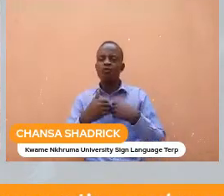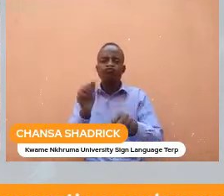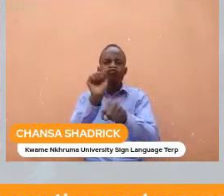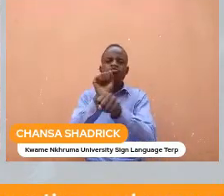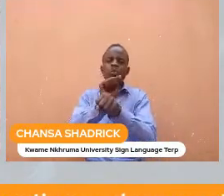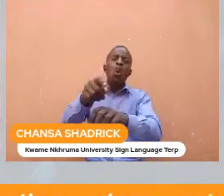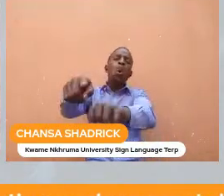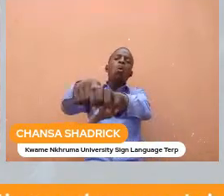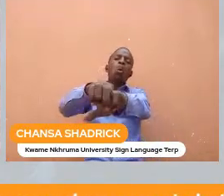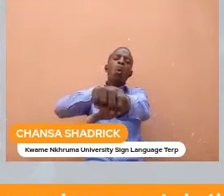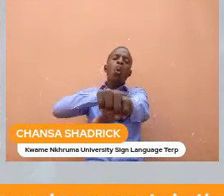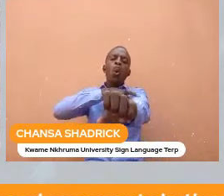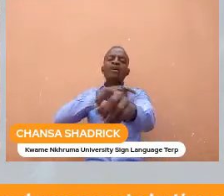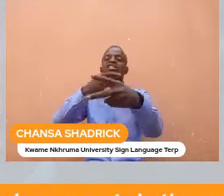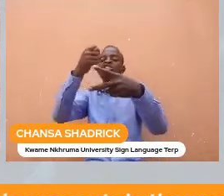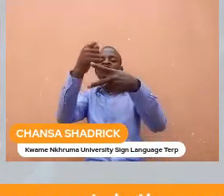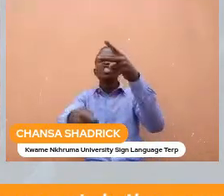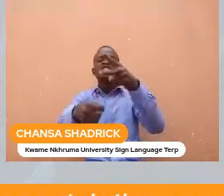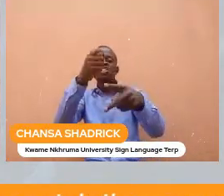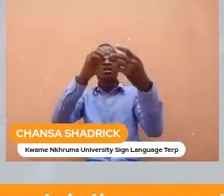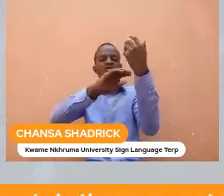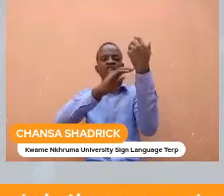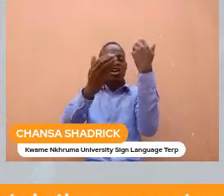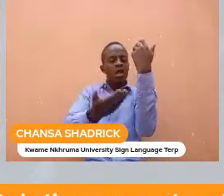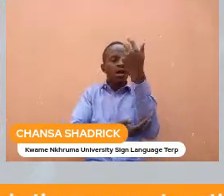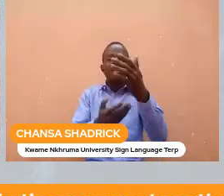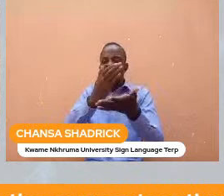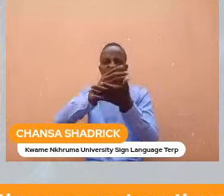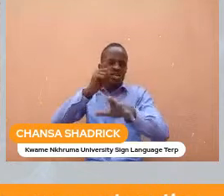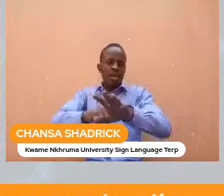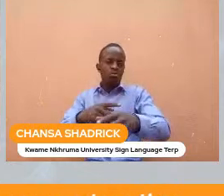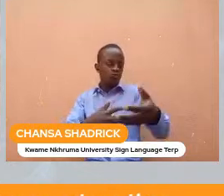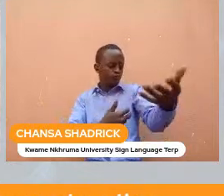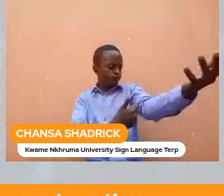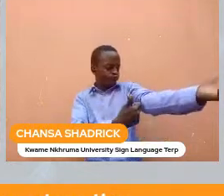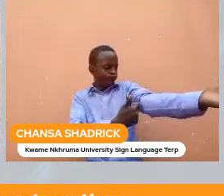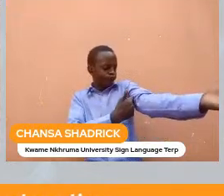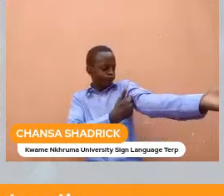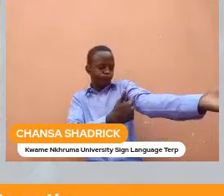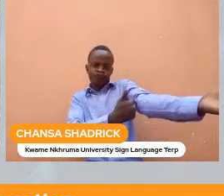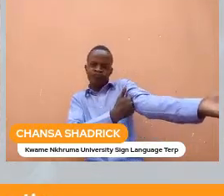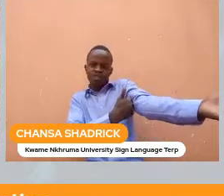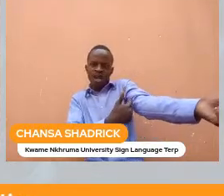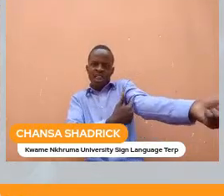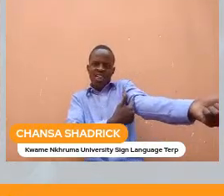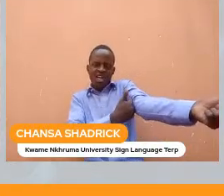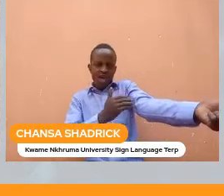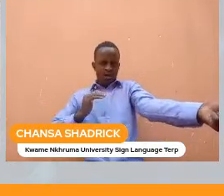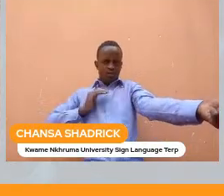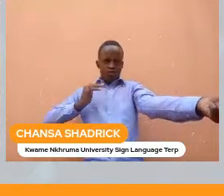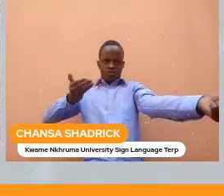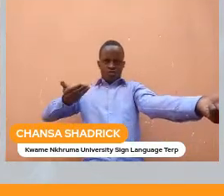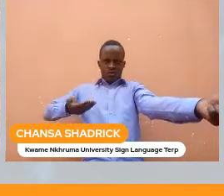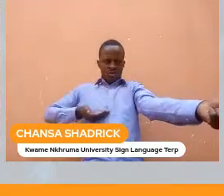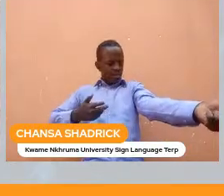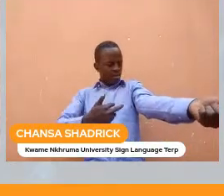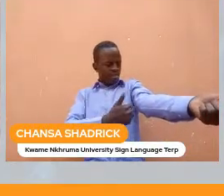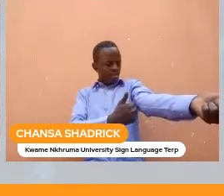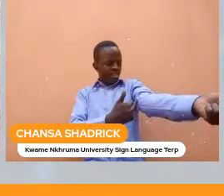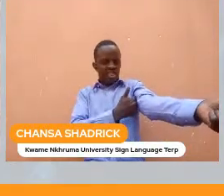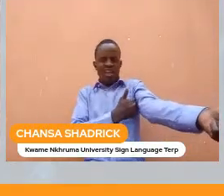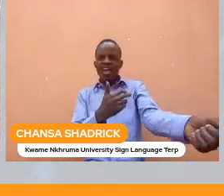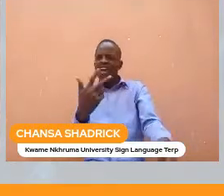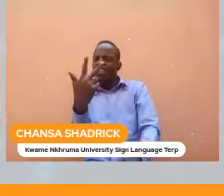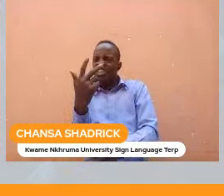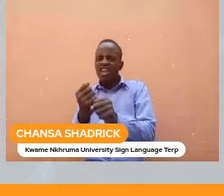for instance, Jadel, which is an implant, it goes up to 3 to 5 years. So imagine what someone can